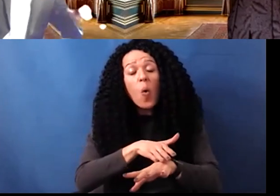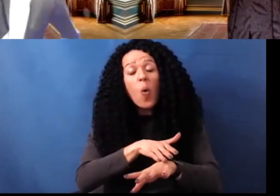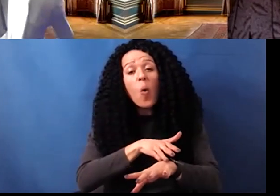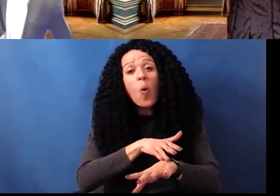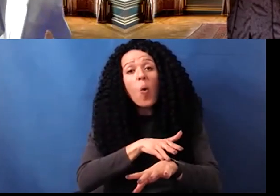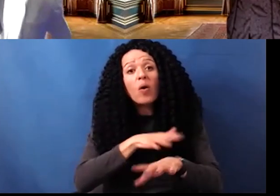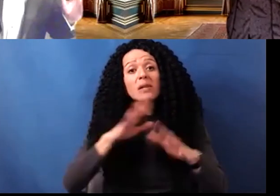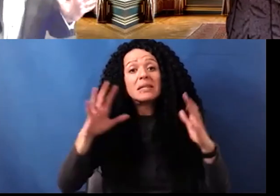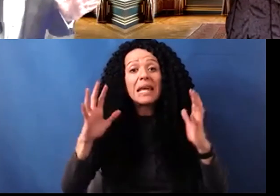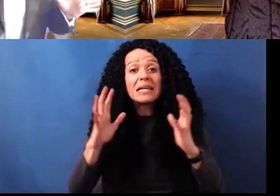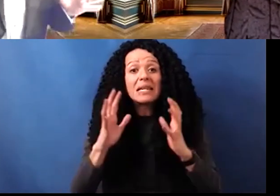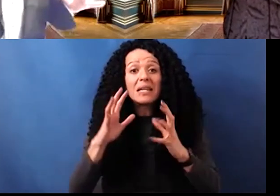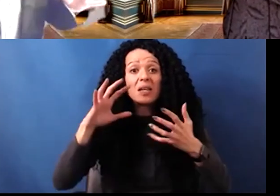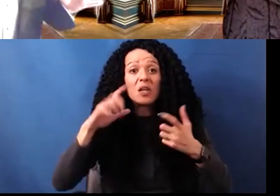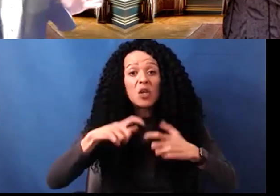slow,